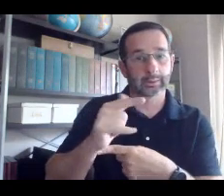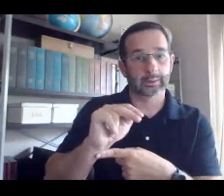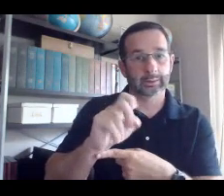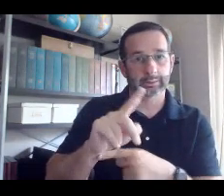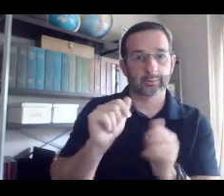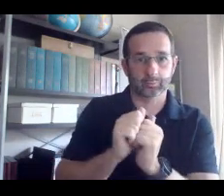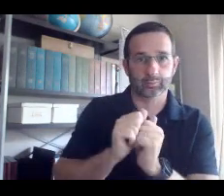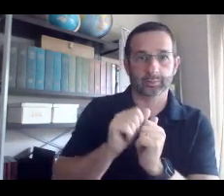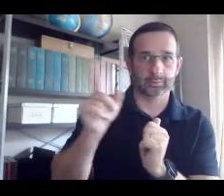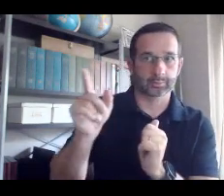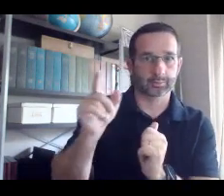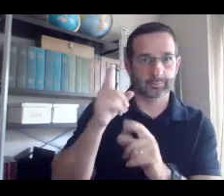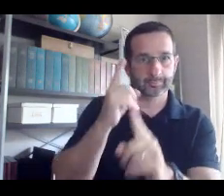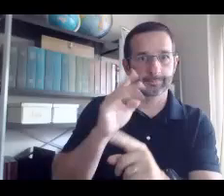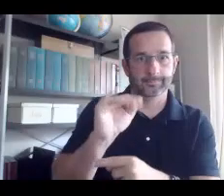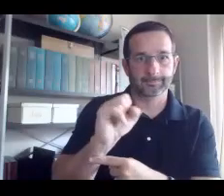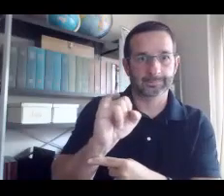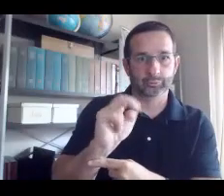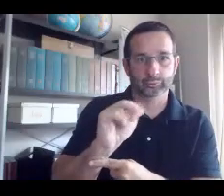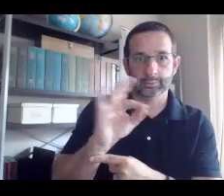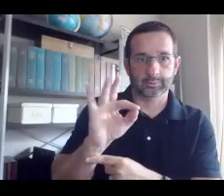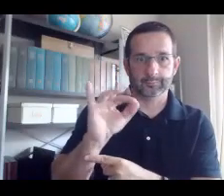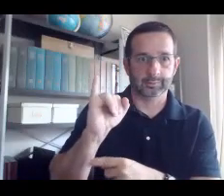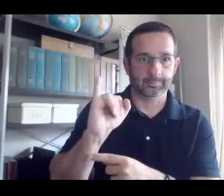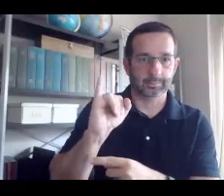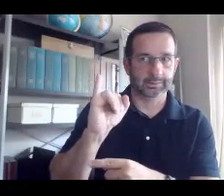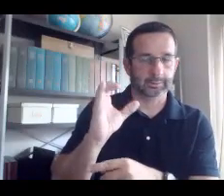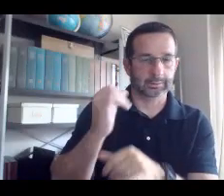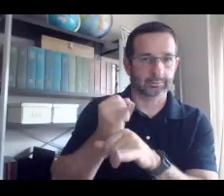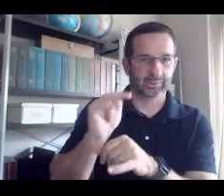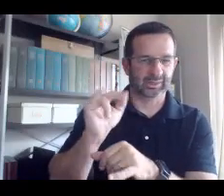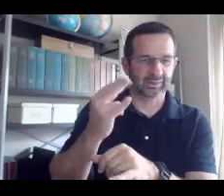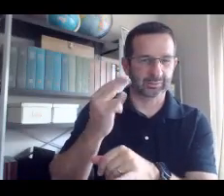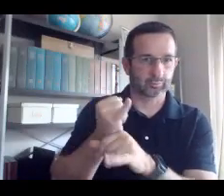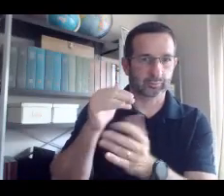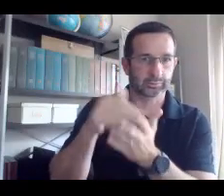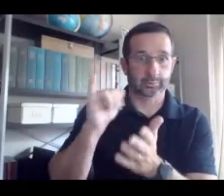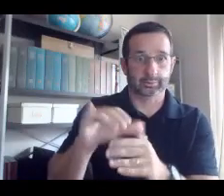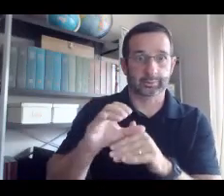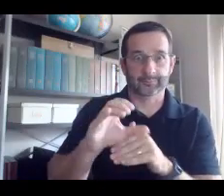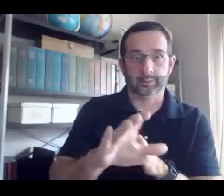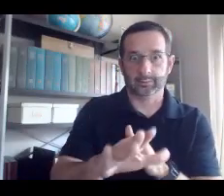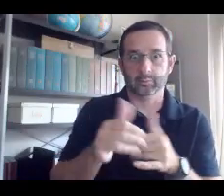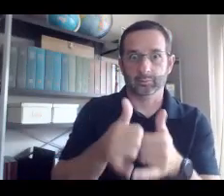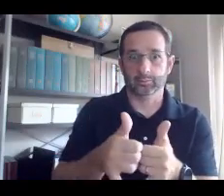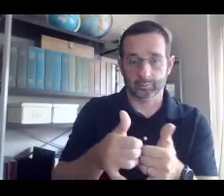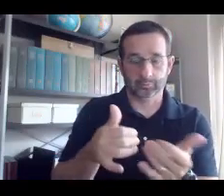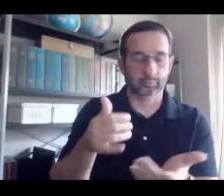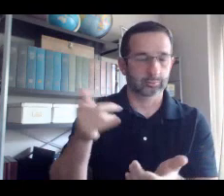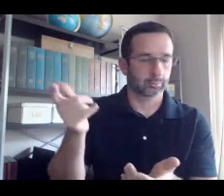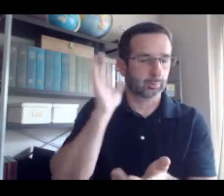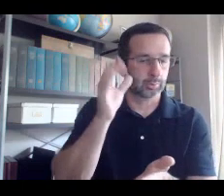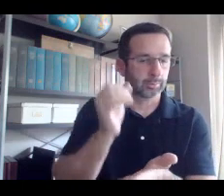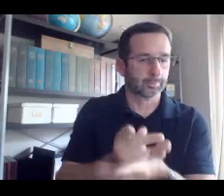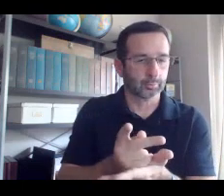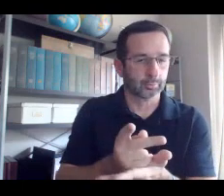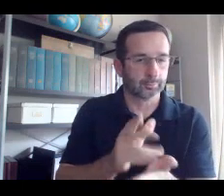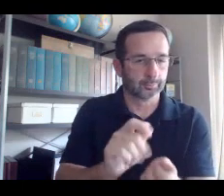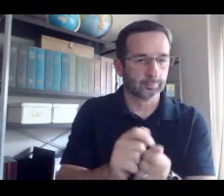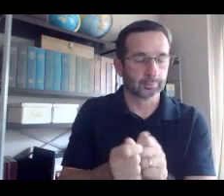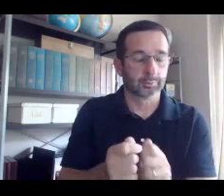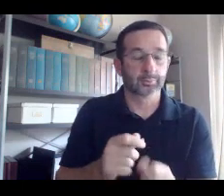focus is still aligned with the IC and their mission that had funded your award,